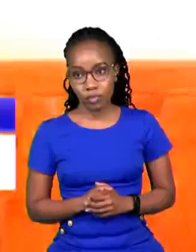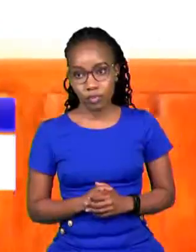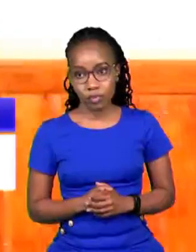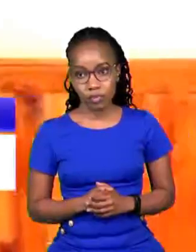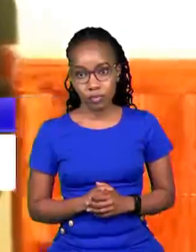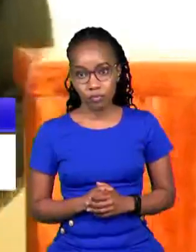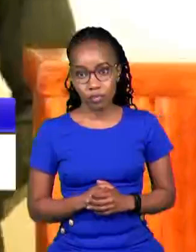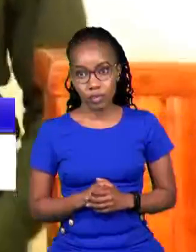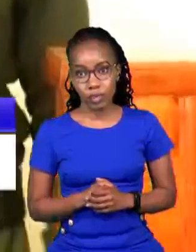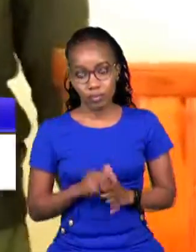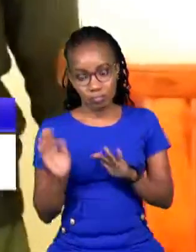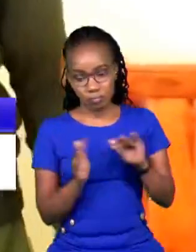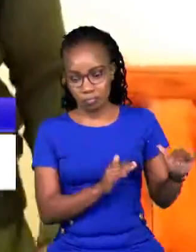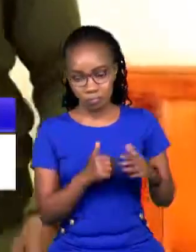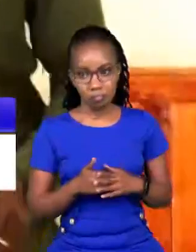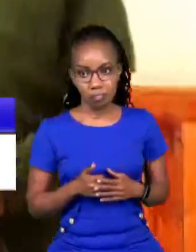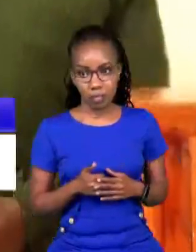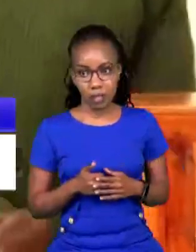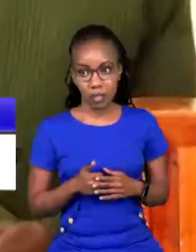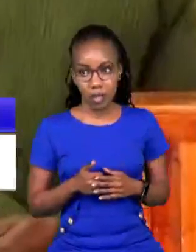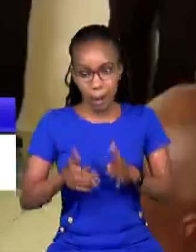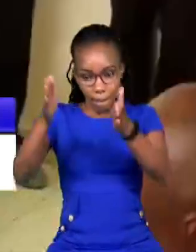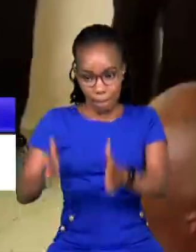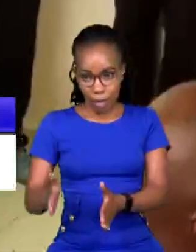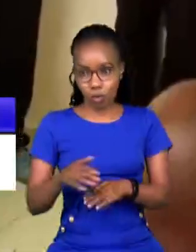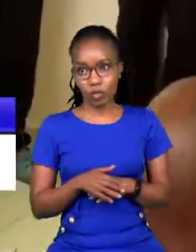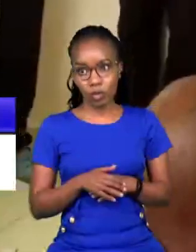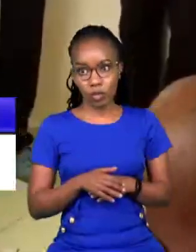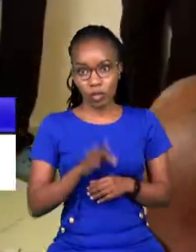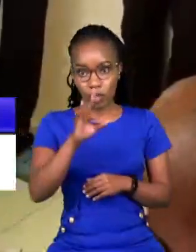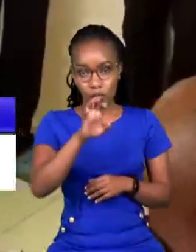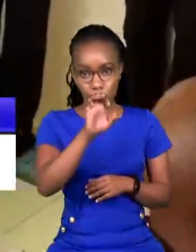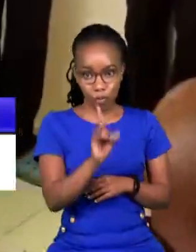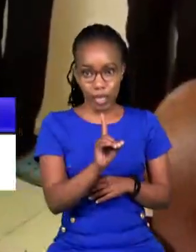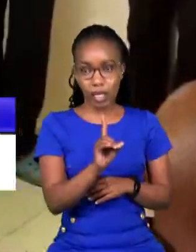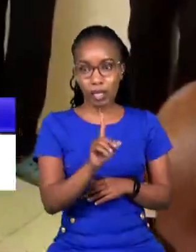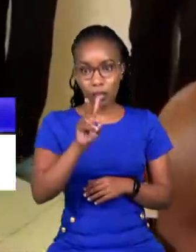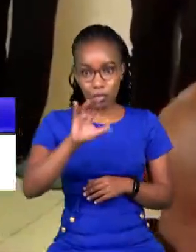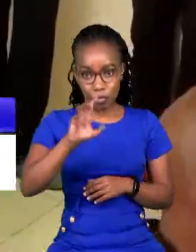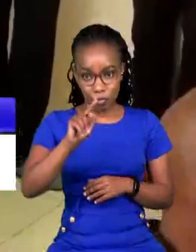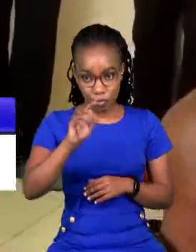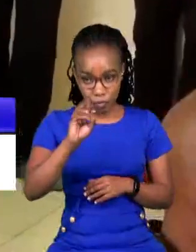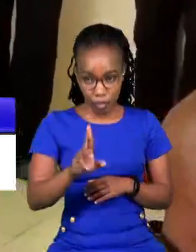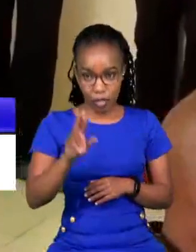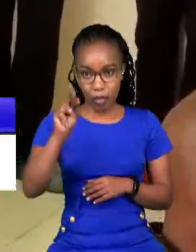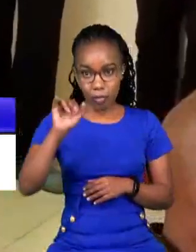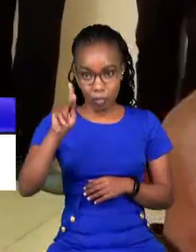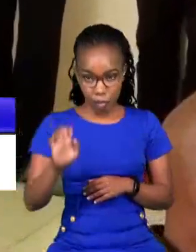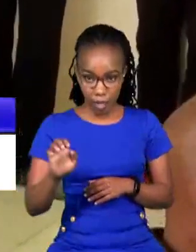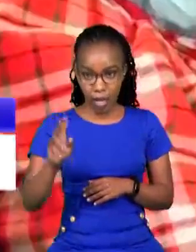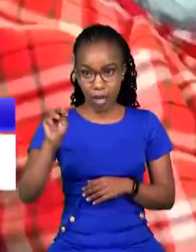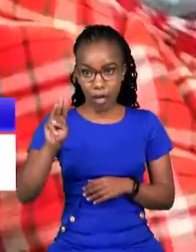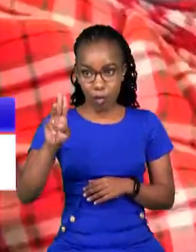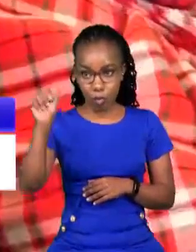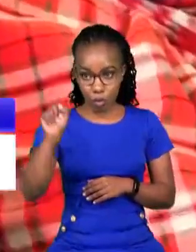Elsewhere in the corridors of justice, the prime suspect behind the murder of Fred Moraithi, Victor Mwangi, Mike George and Nicholas Musa